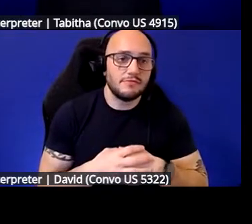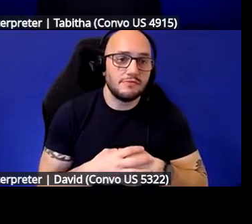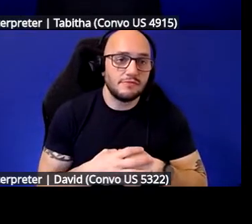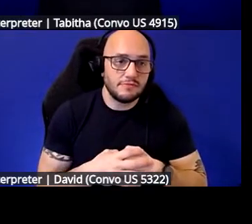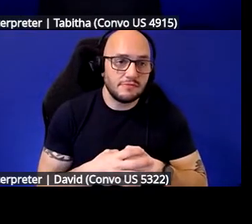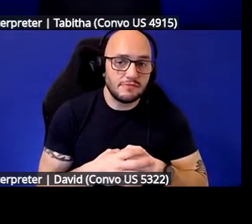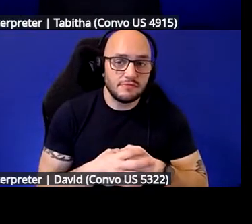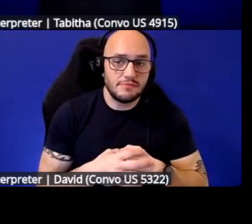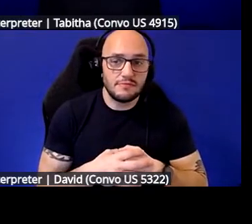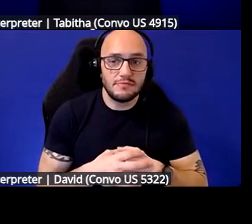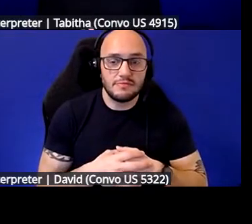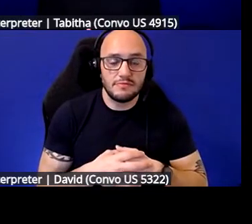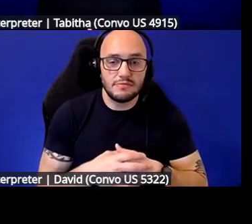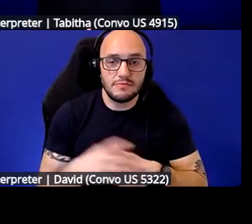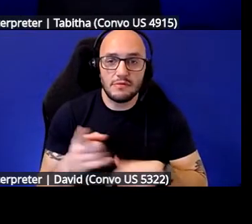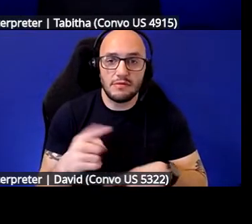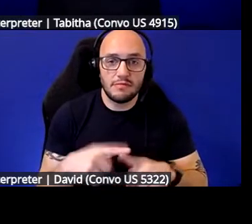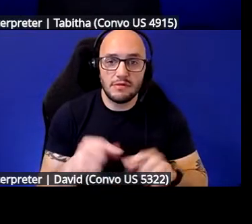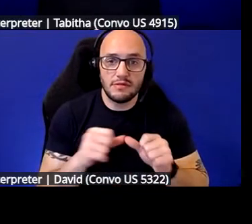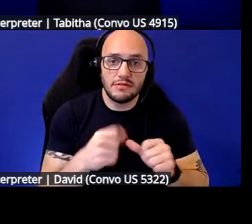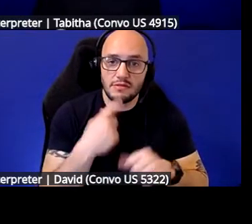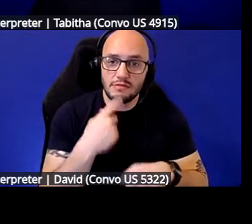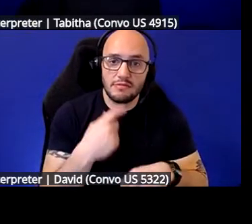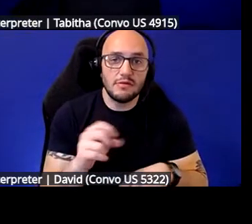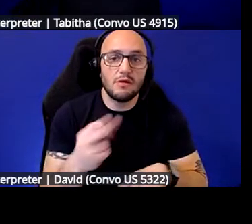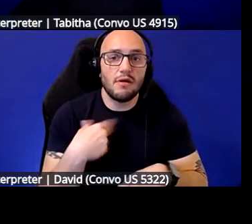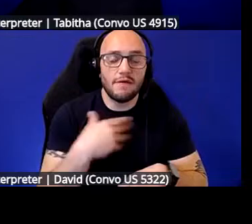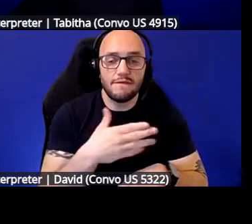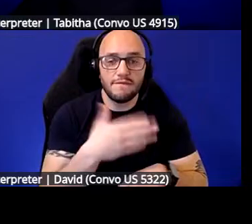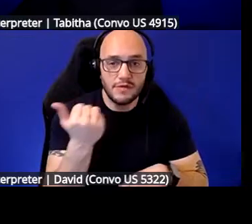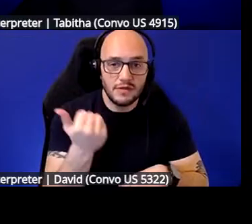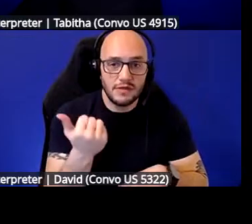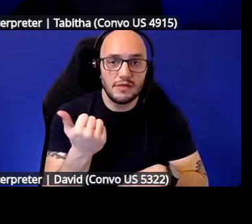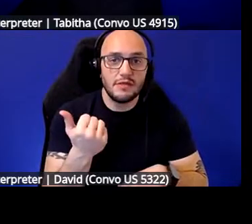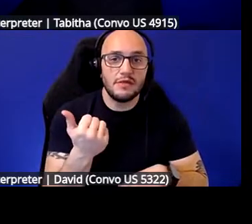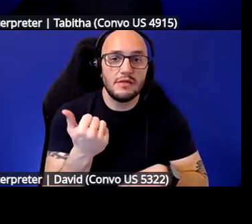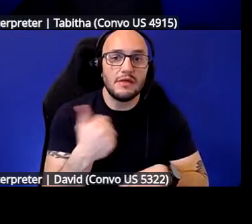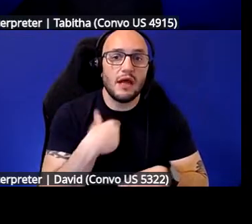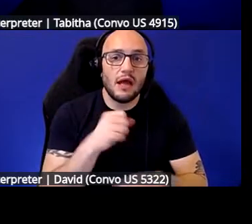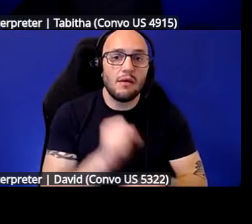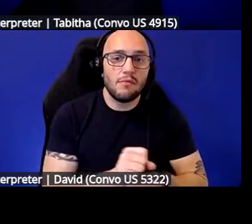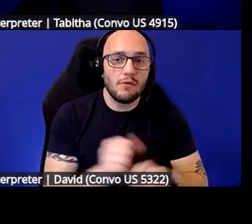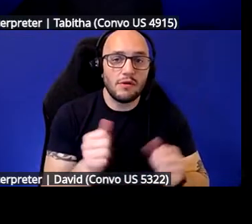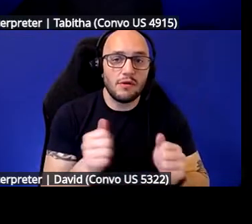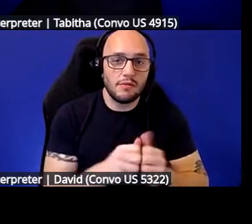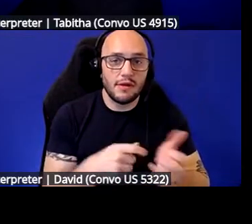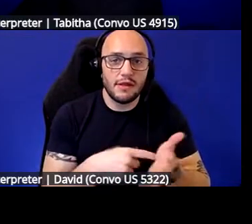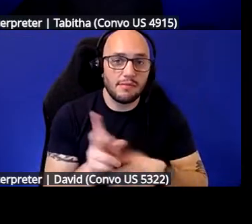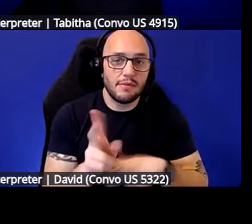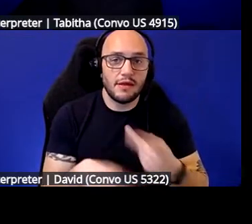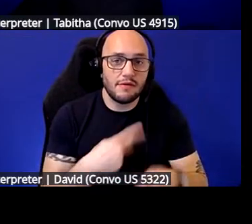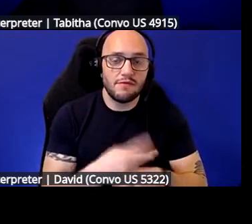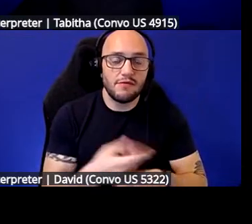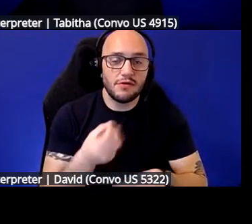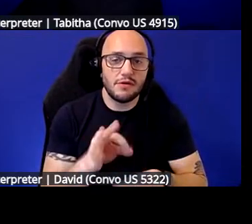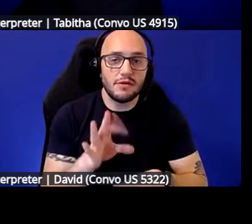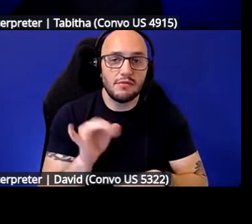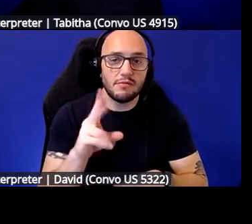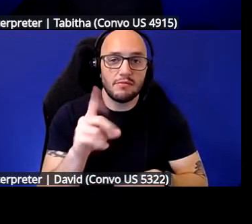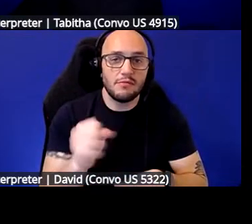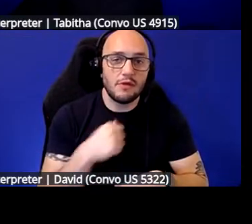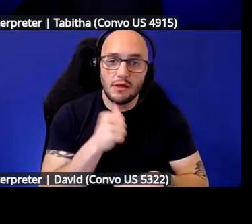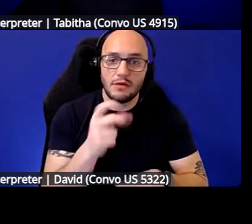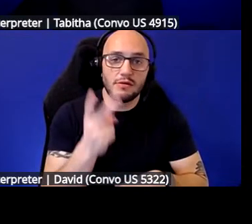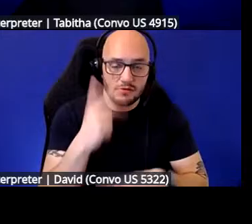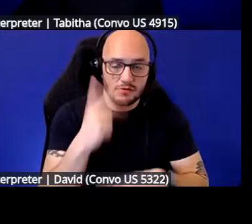And I was like, well, he's like, but it keeps telling me. I'm like, oh, I forgot. I'm working with the paid version of boards, so I don't see